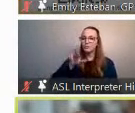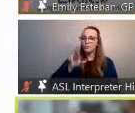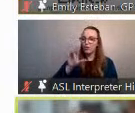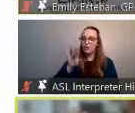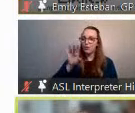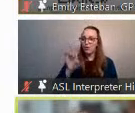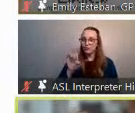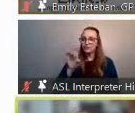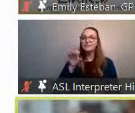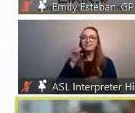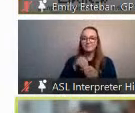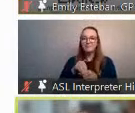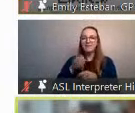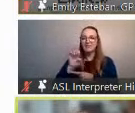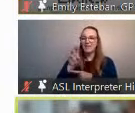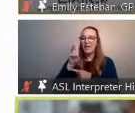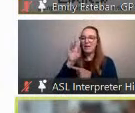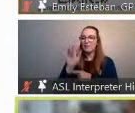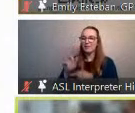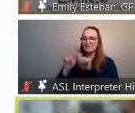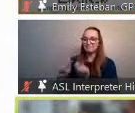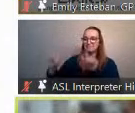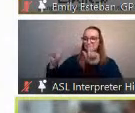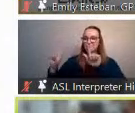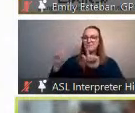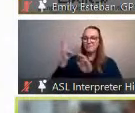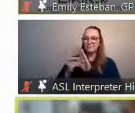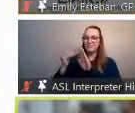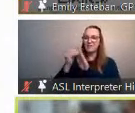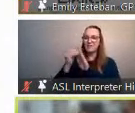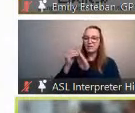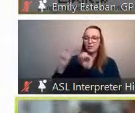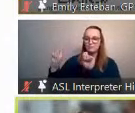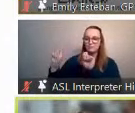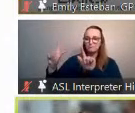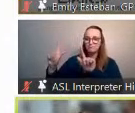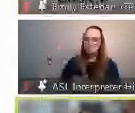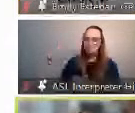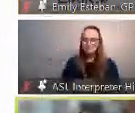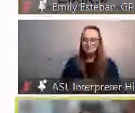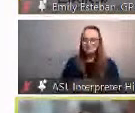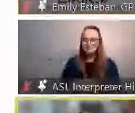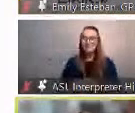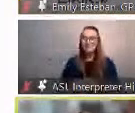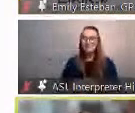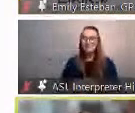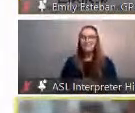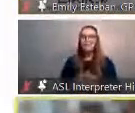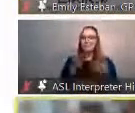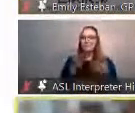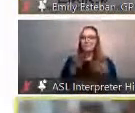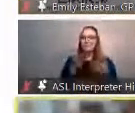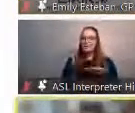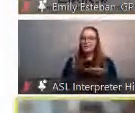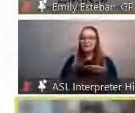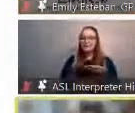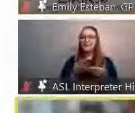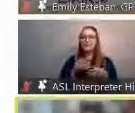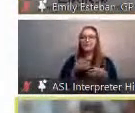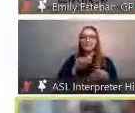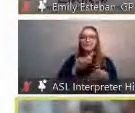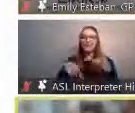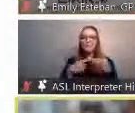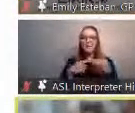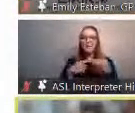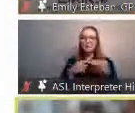under Emily Esteban's video feed there. Materials on the Bagley-Keene Open